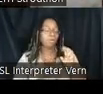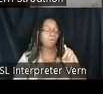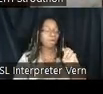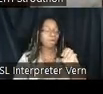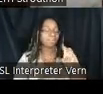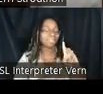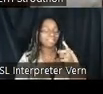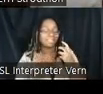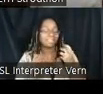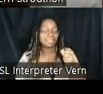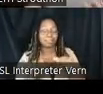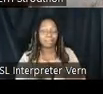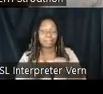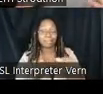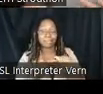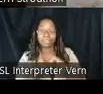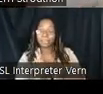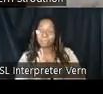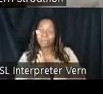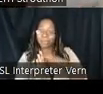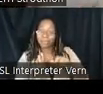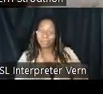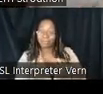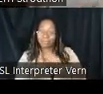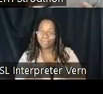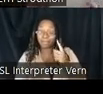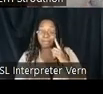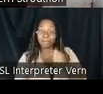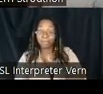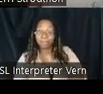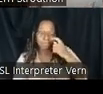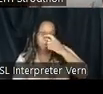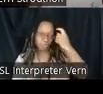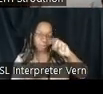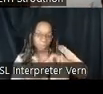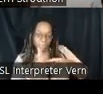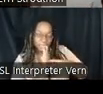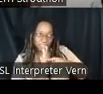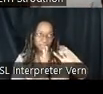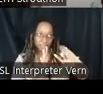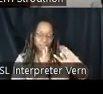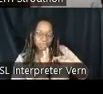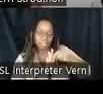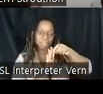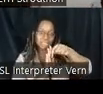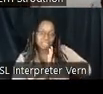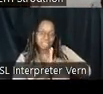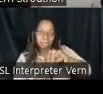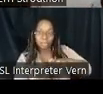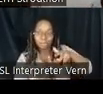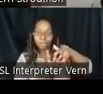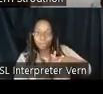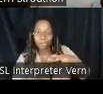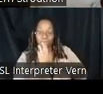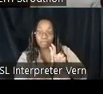a shared understanding of what we're addressing. And for us, the trauma this is our understanding, deeply rooted in human development and compassion,